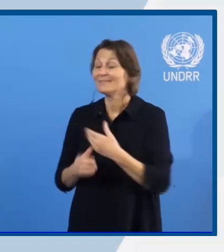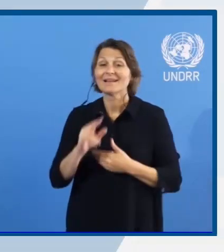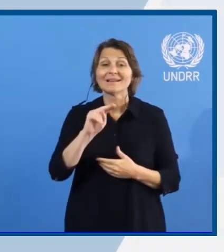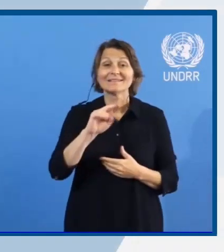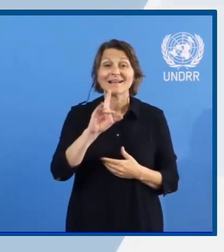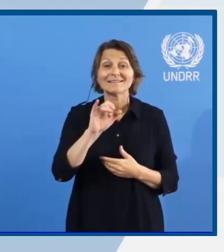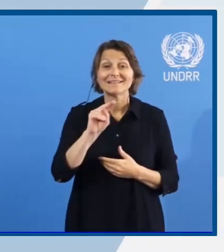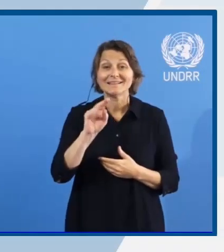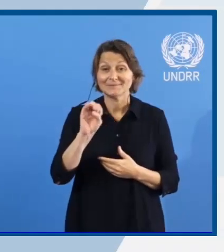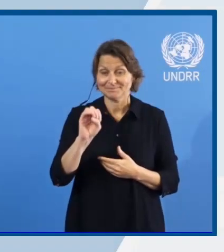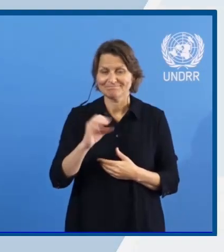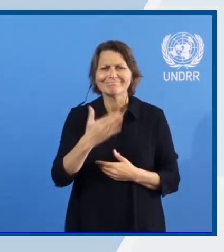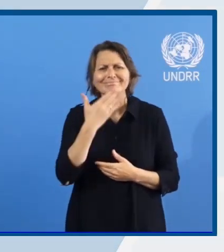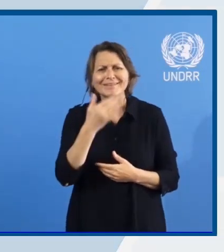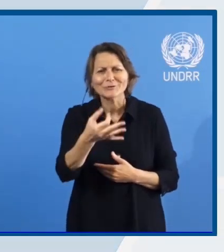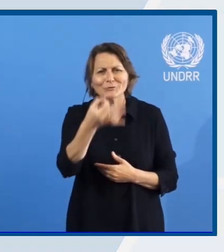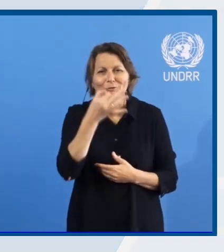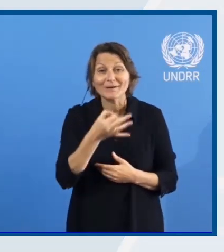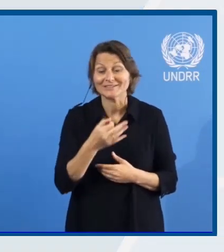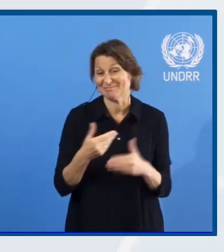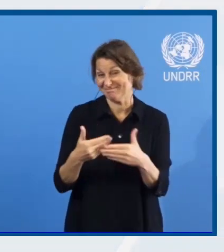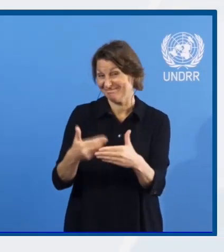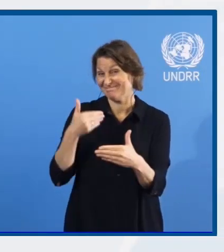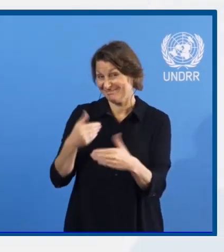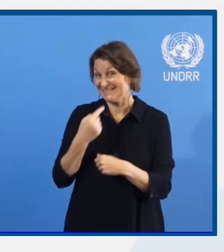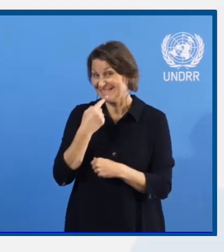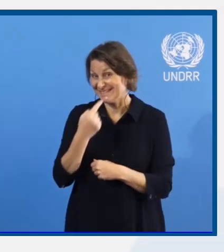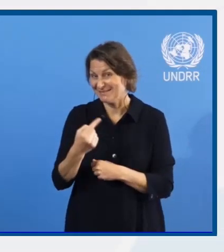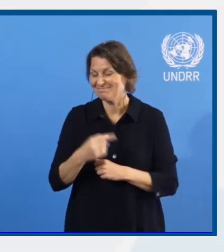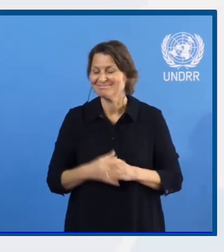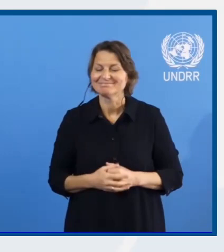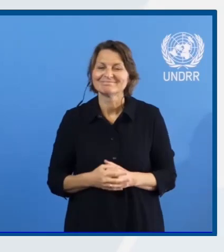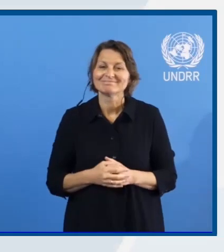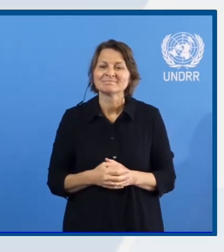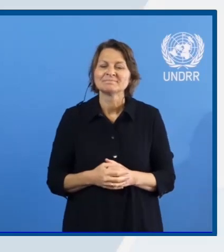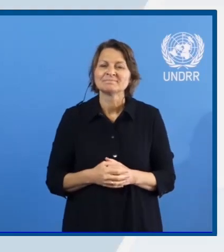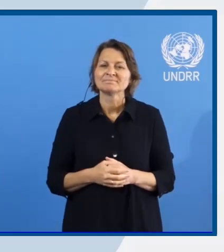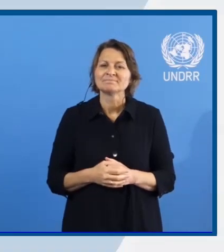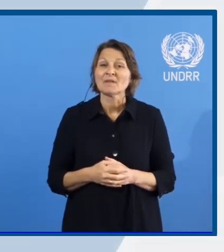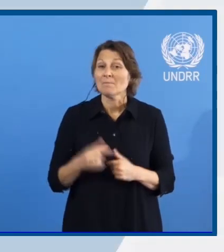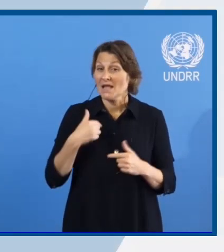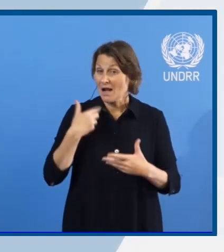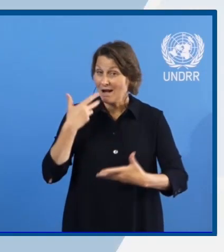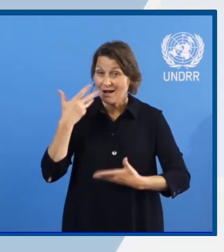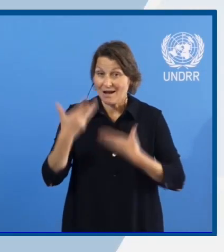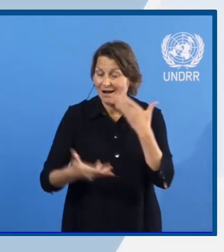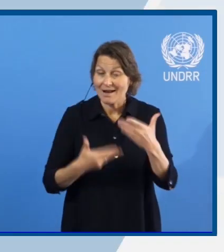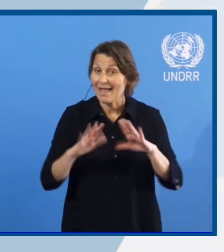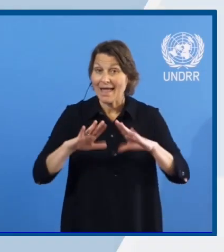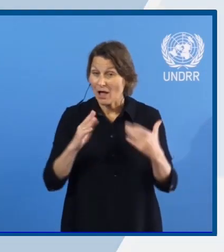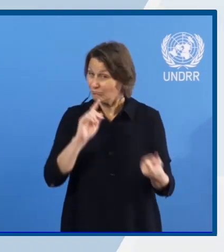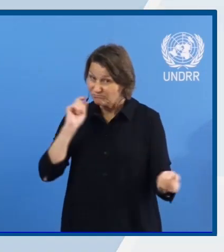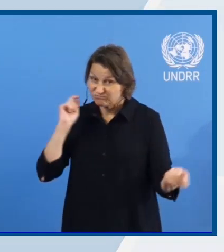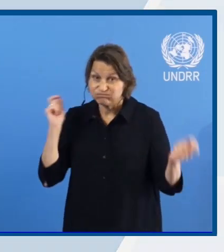as I said in my earlier intervention, we had to actually get on the ground